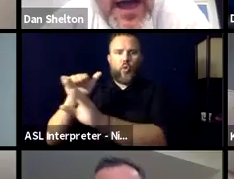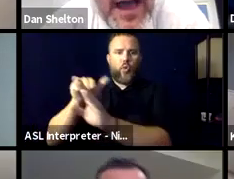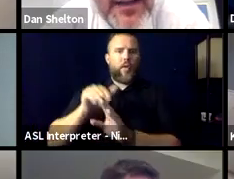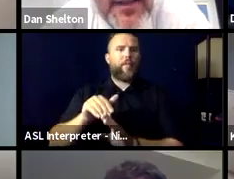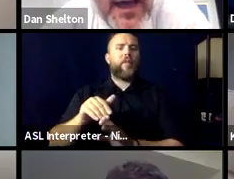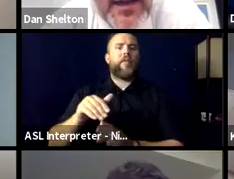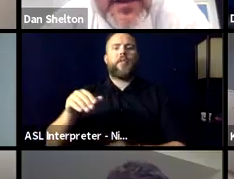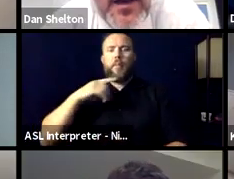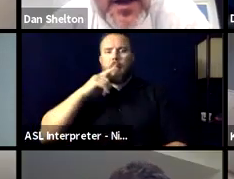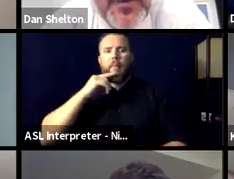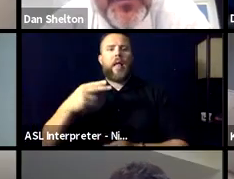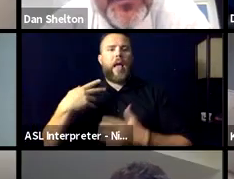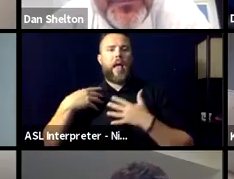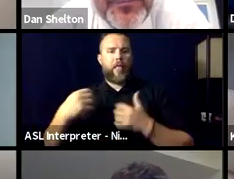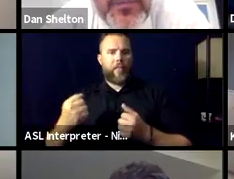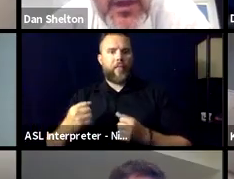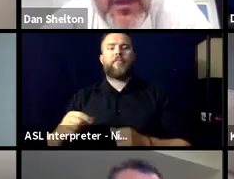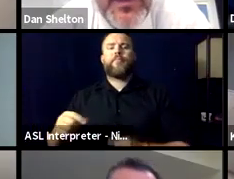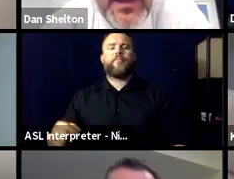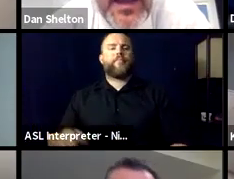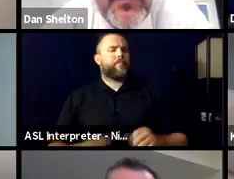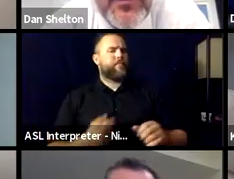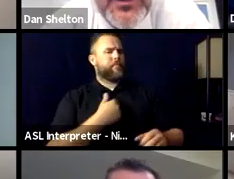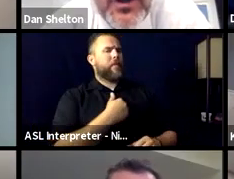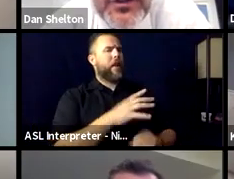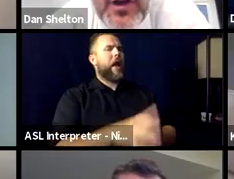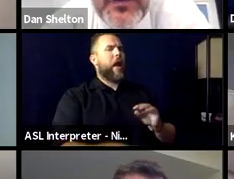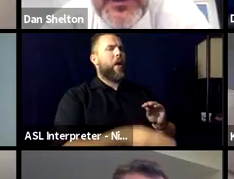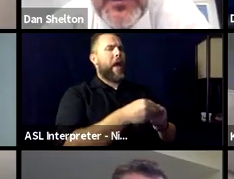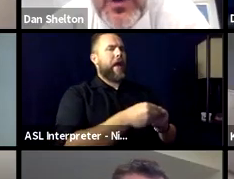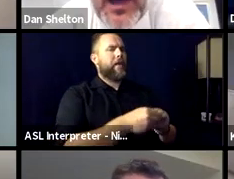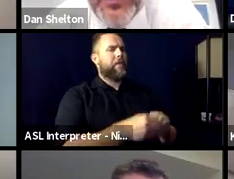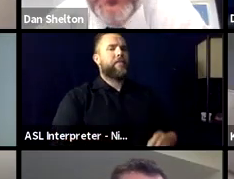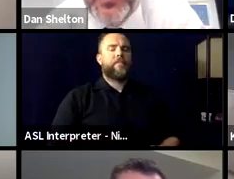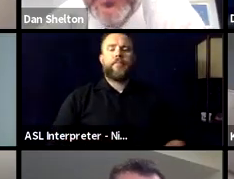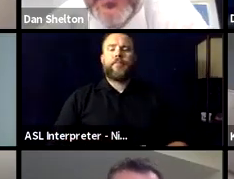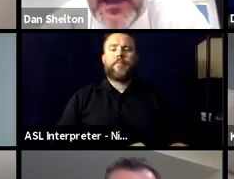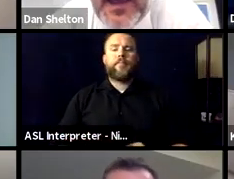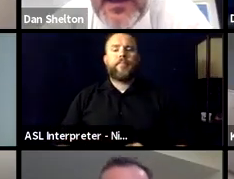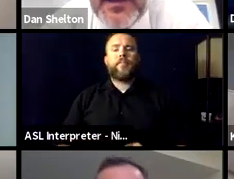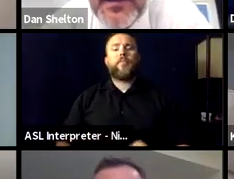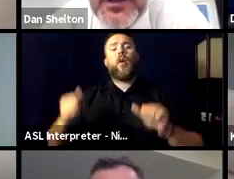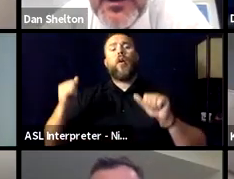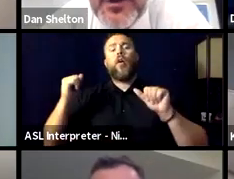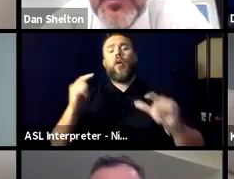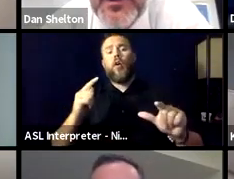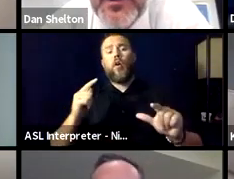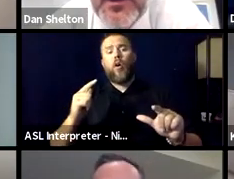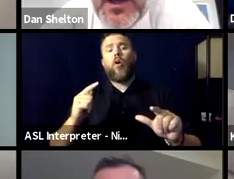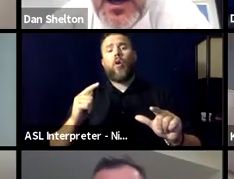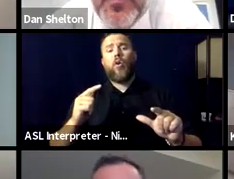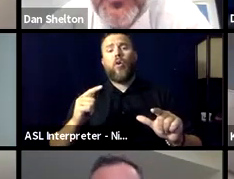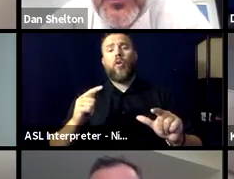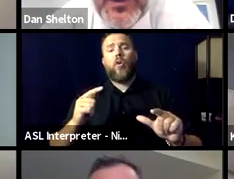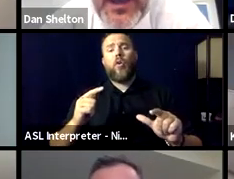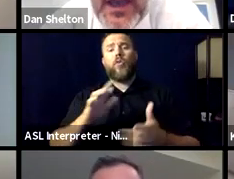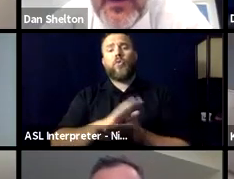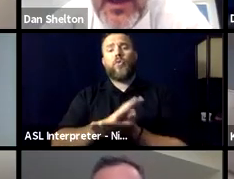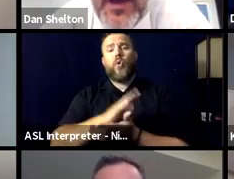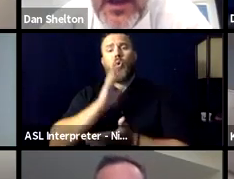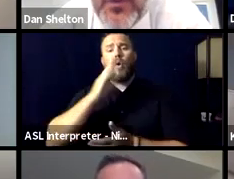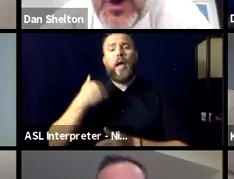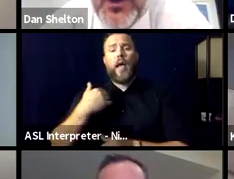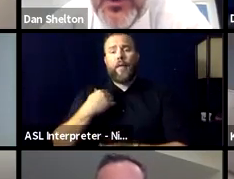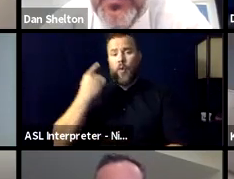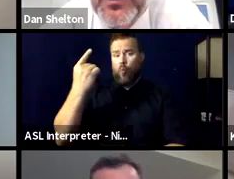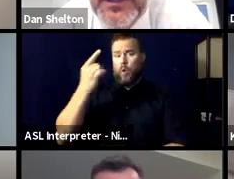So I'll add to that, that every nurse's office will have a dedicated isolation room. So again, if